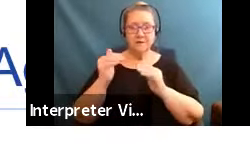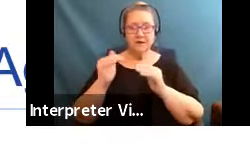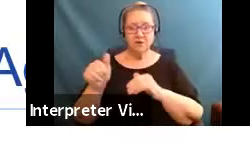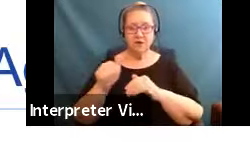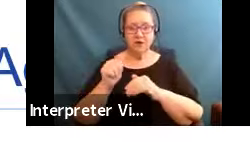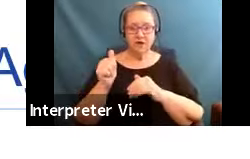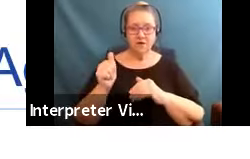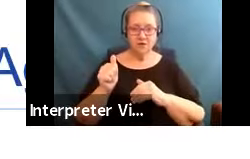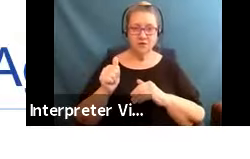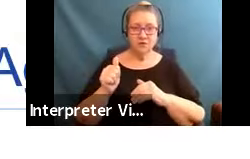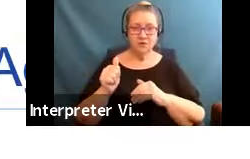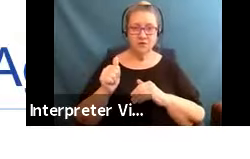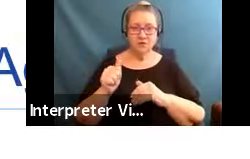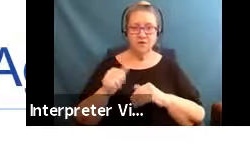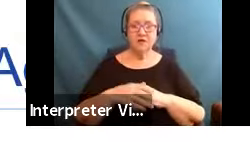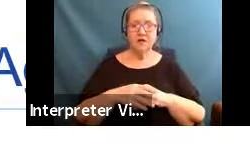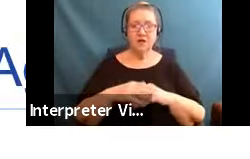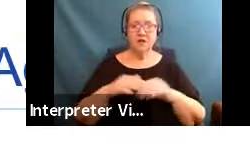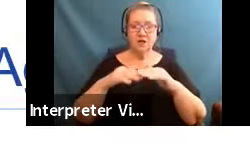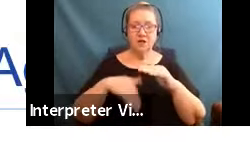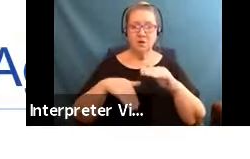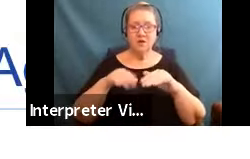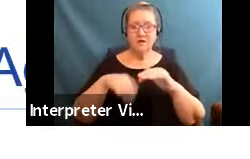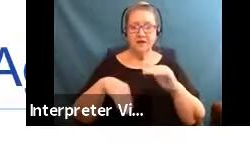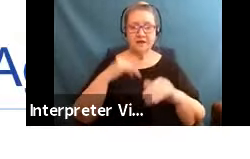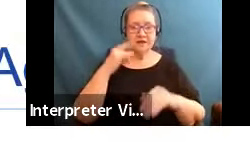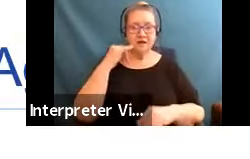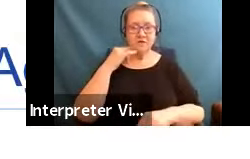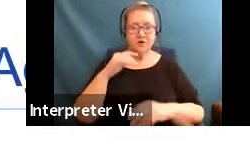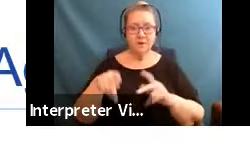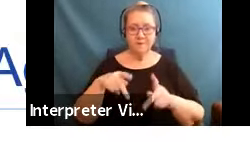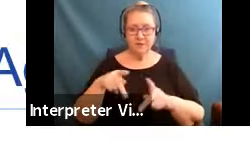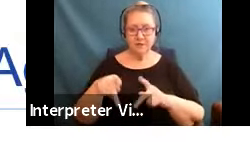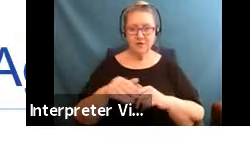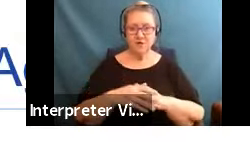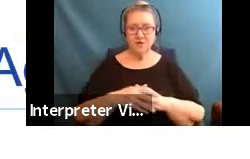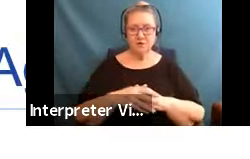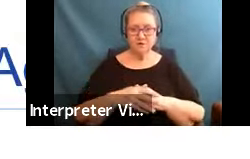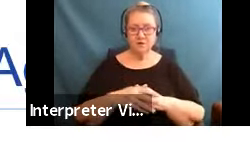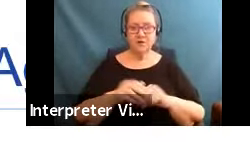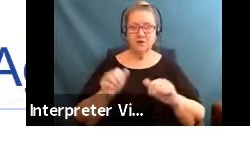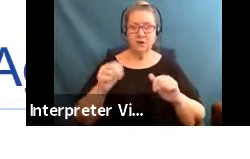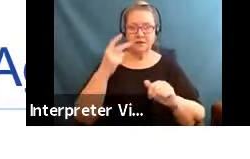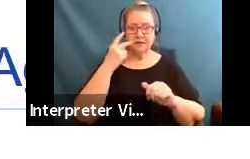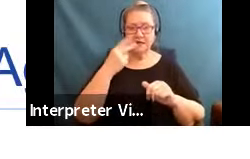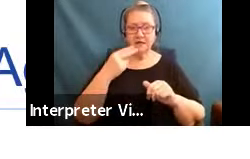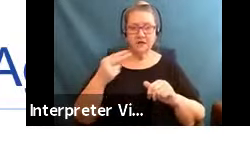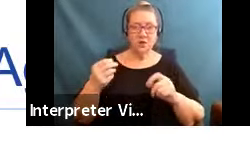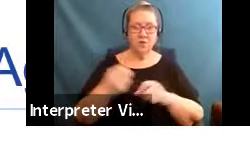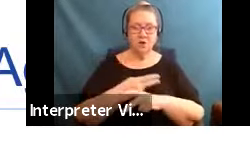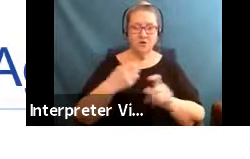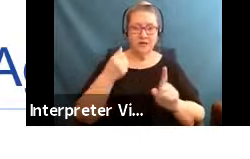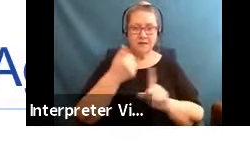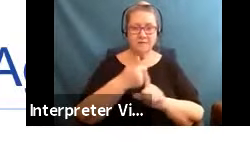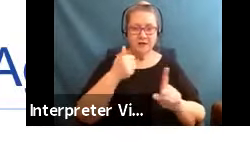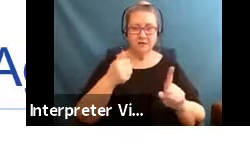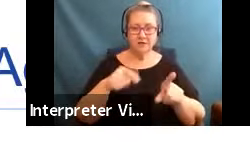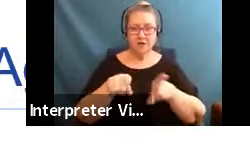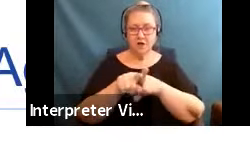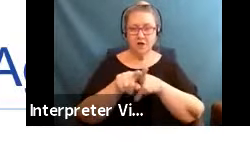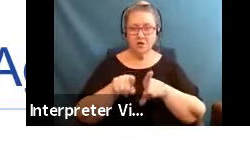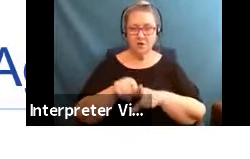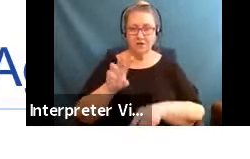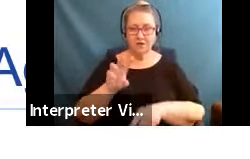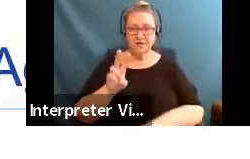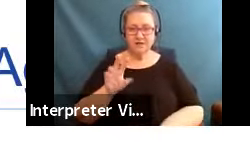and Asians are actually lower than the California population as far as the deaths. So again, having that higher impact. And then to call your attention again to the